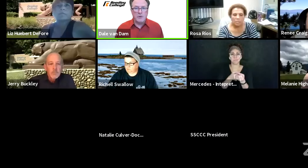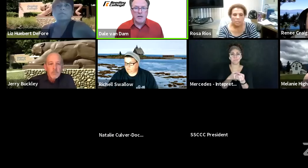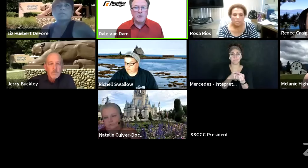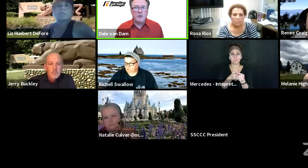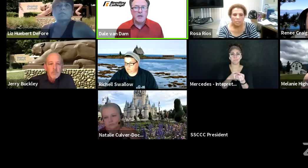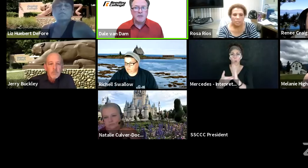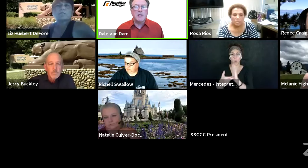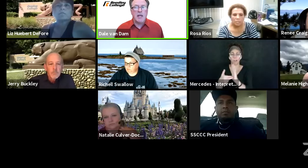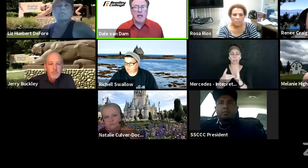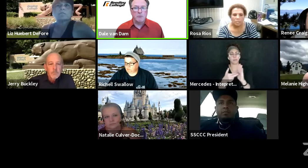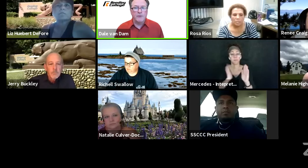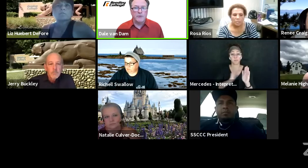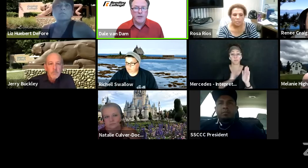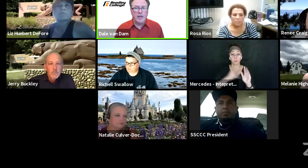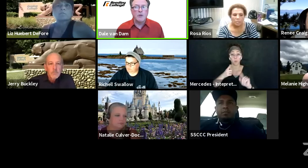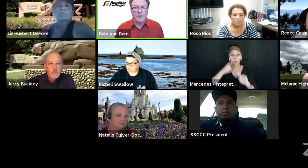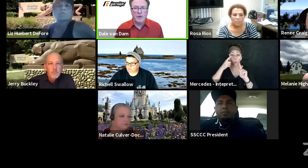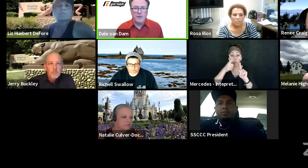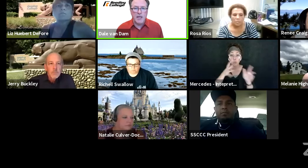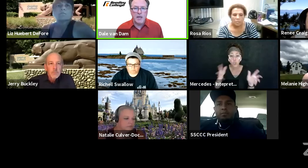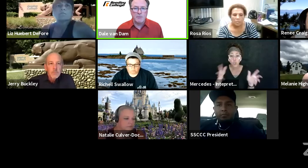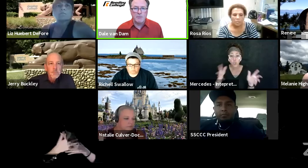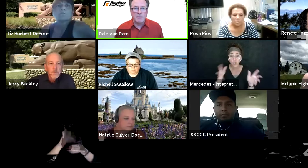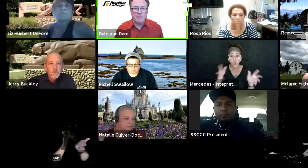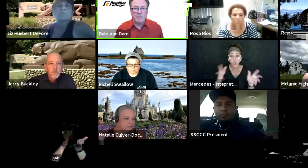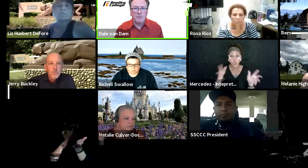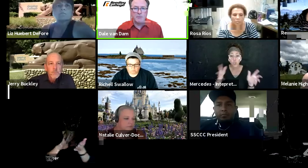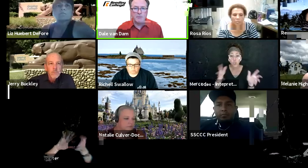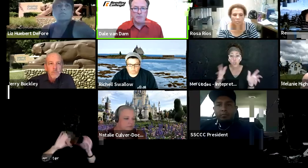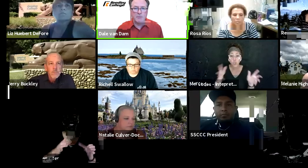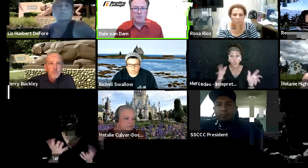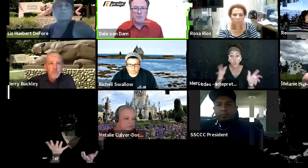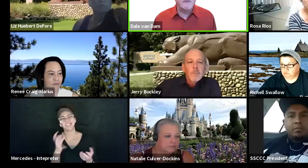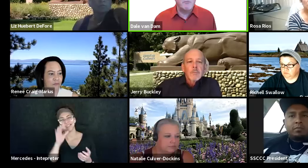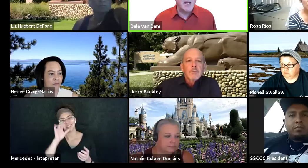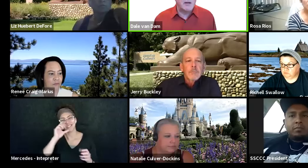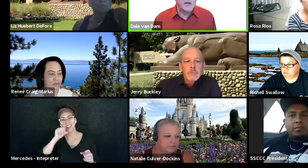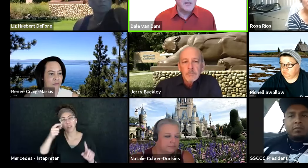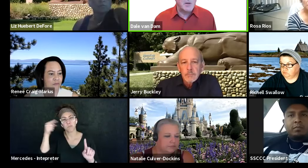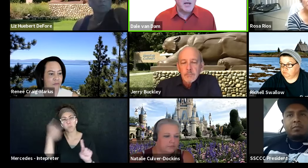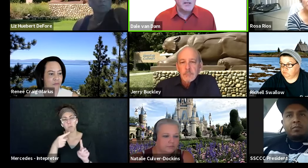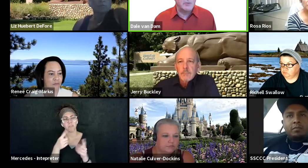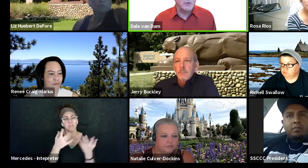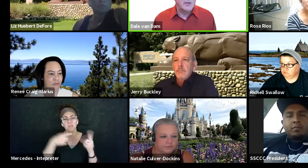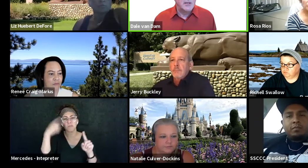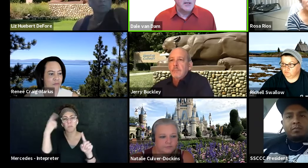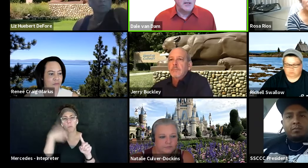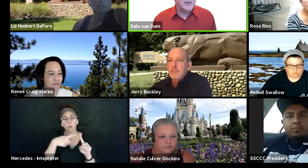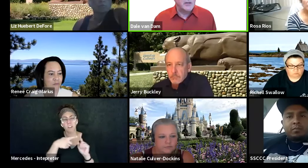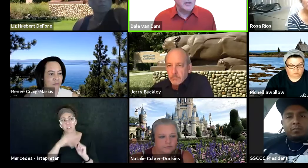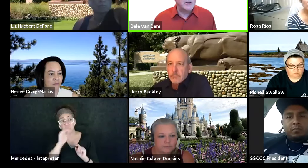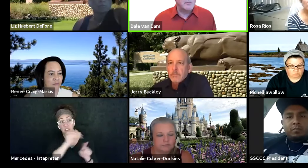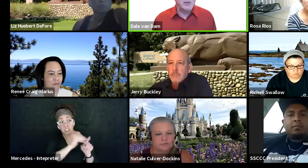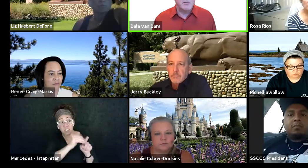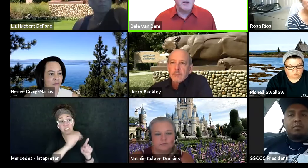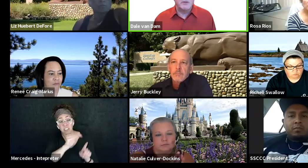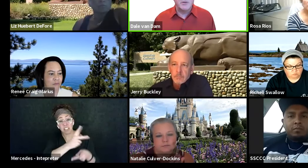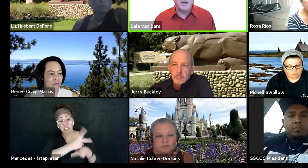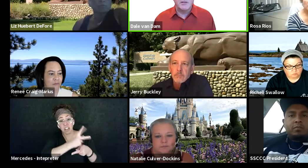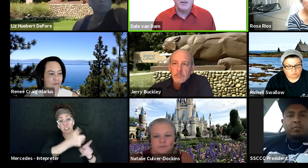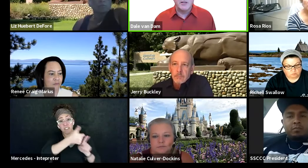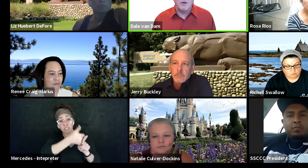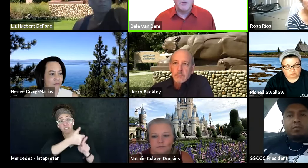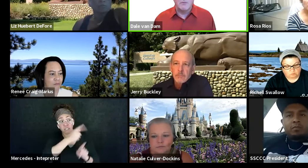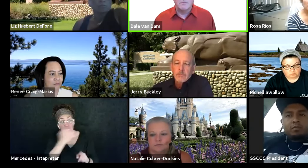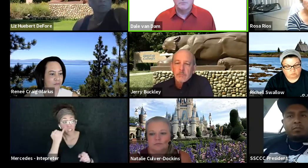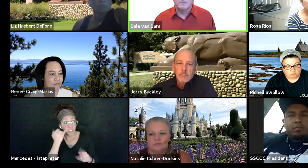encourage everybody to be accountable for the health of the campus. Sure, we're operating in as safe a manner as possible. And I think Dr. Buckley may have some